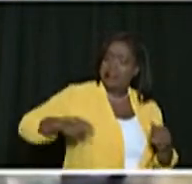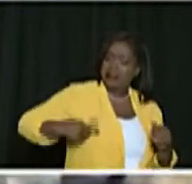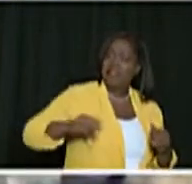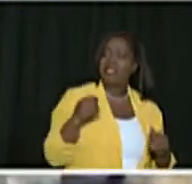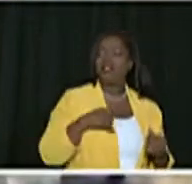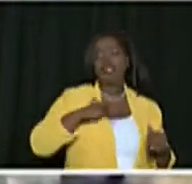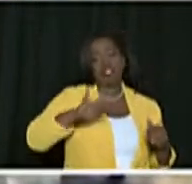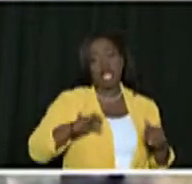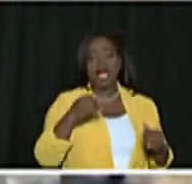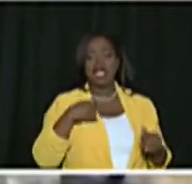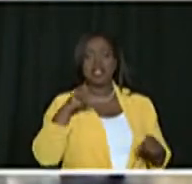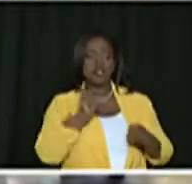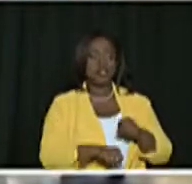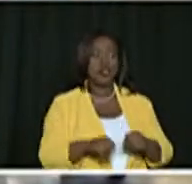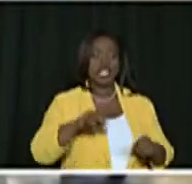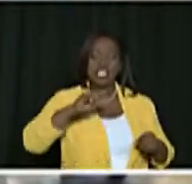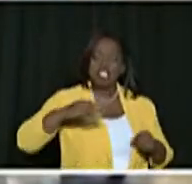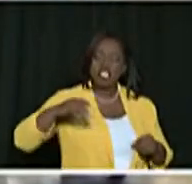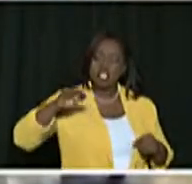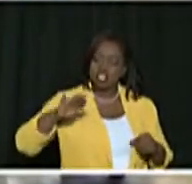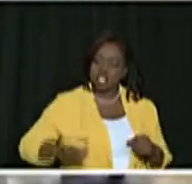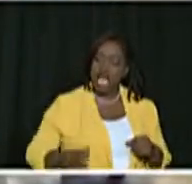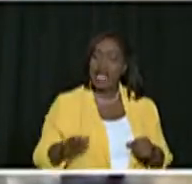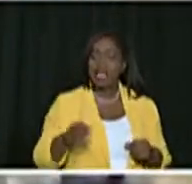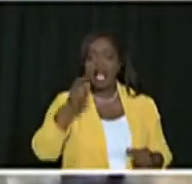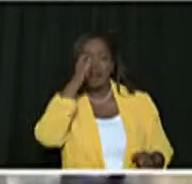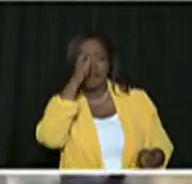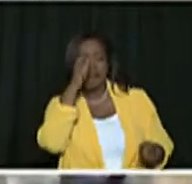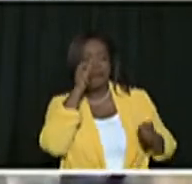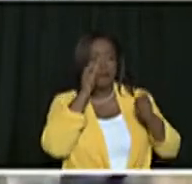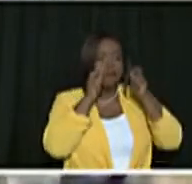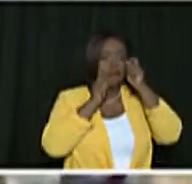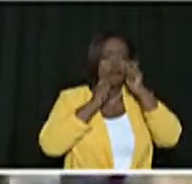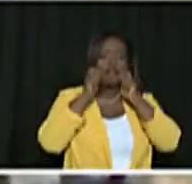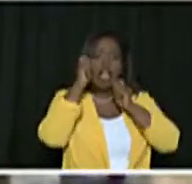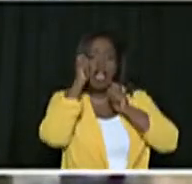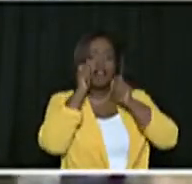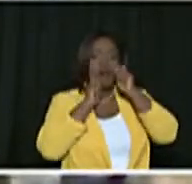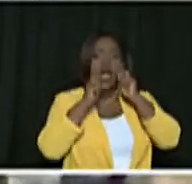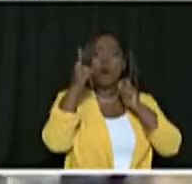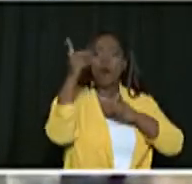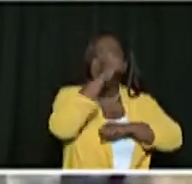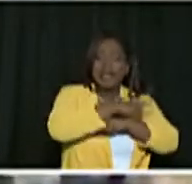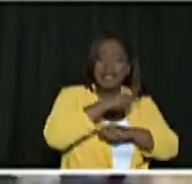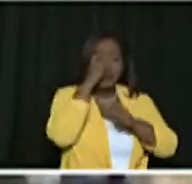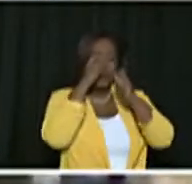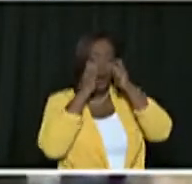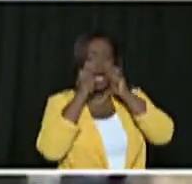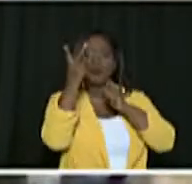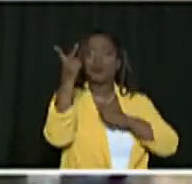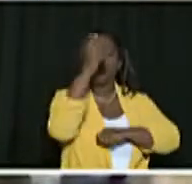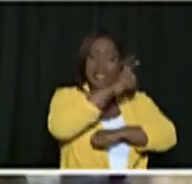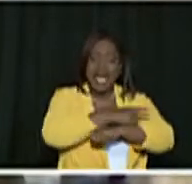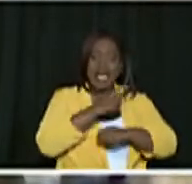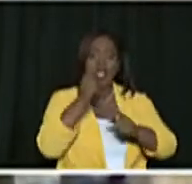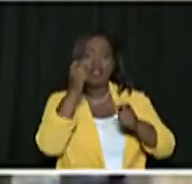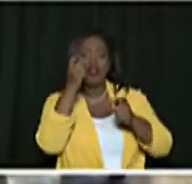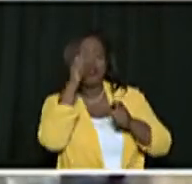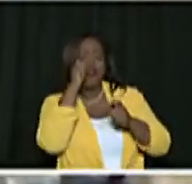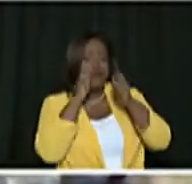days, then the more likely it is that the child will change a particular